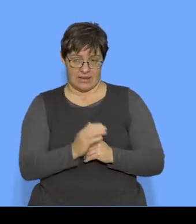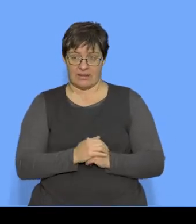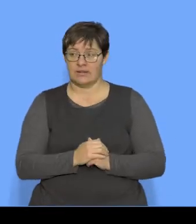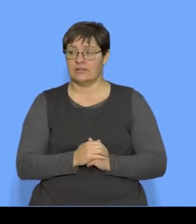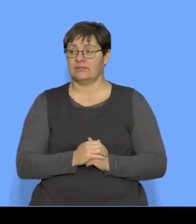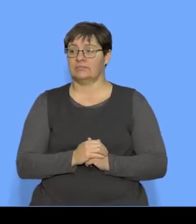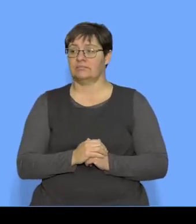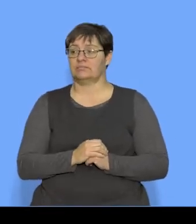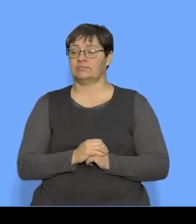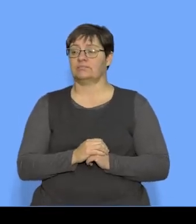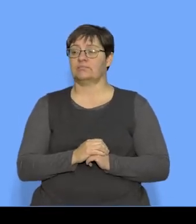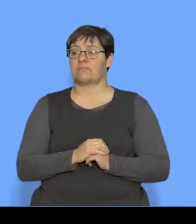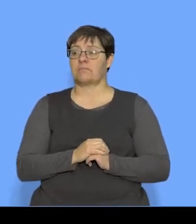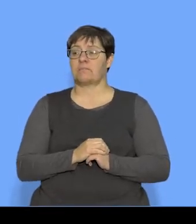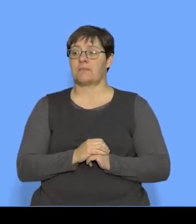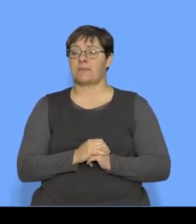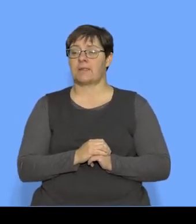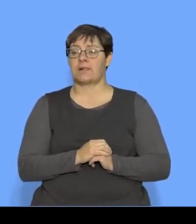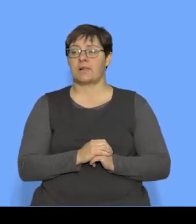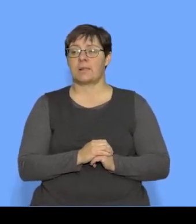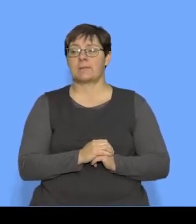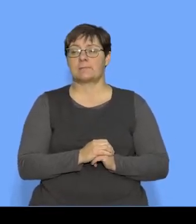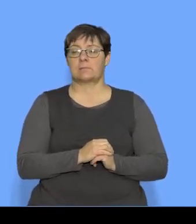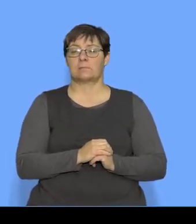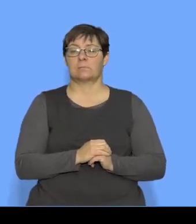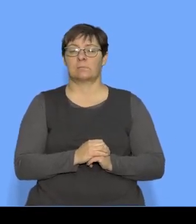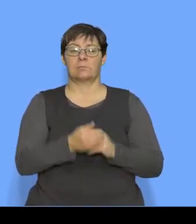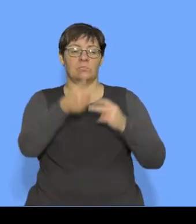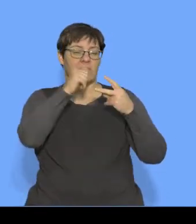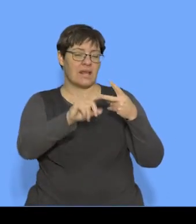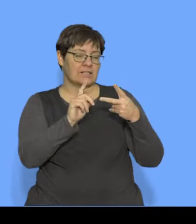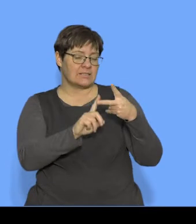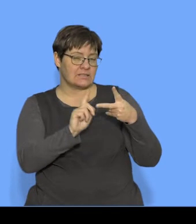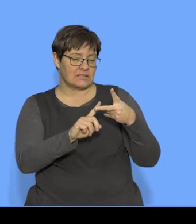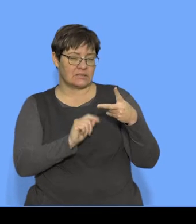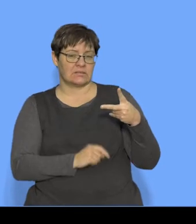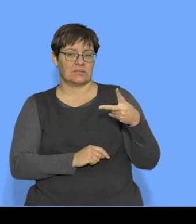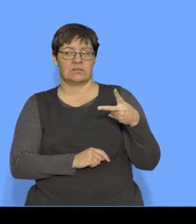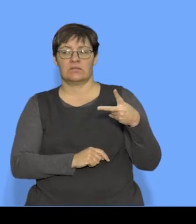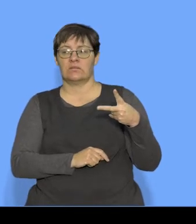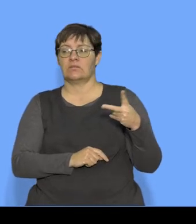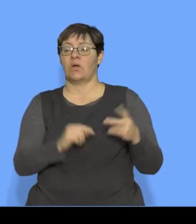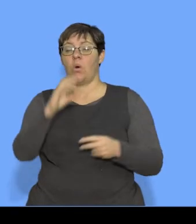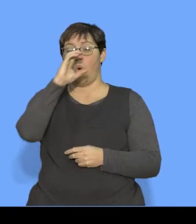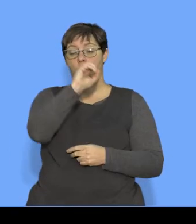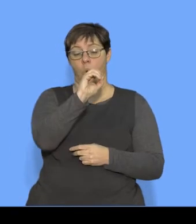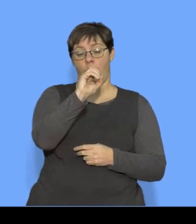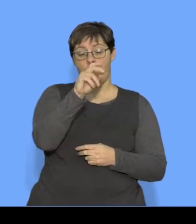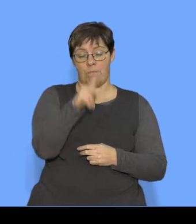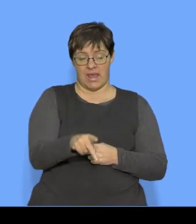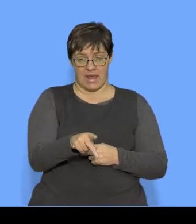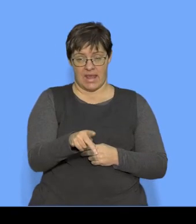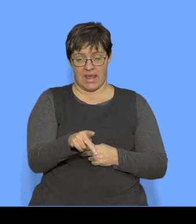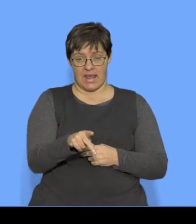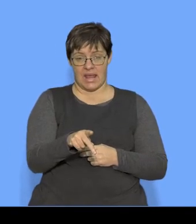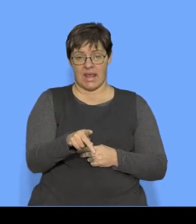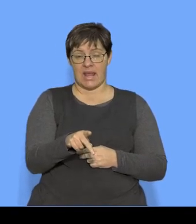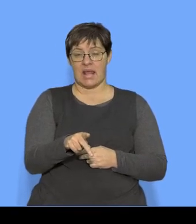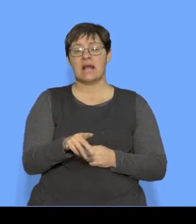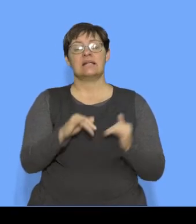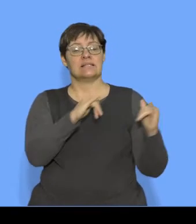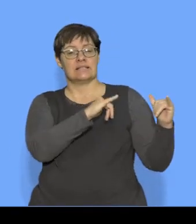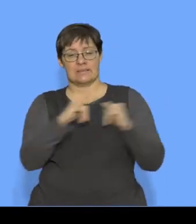line. And then from there, what else do I know? I know that OP is a